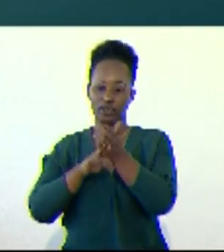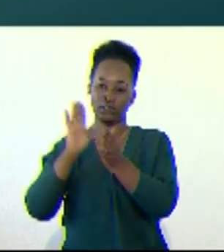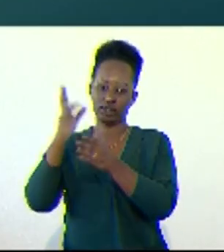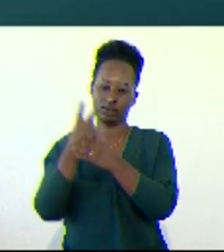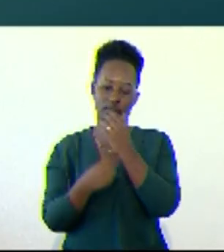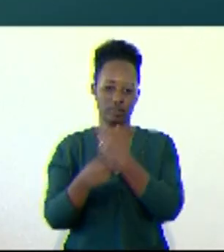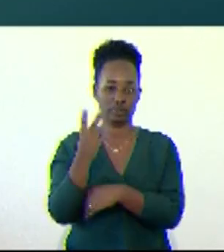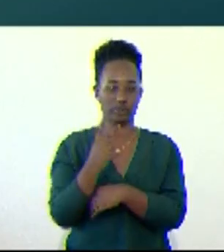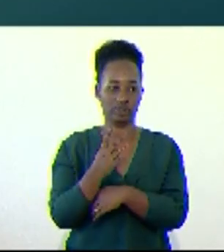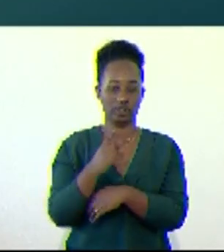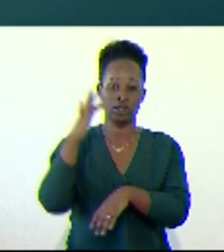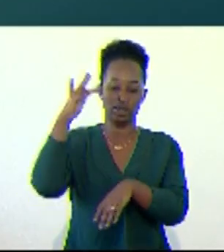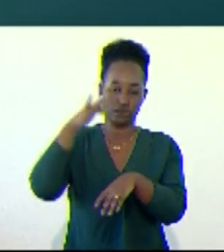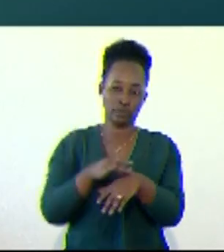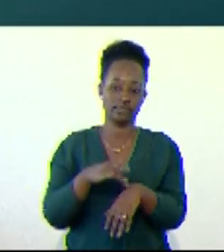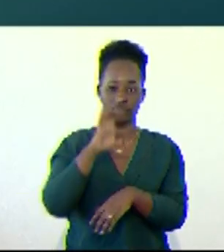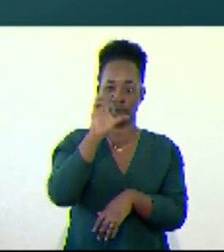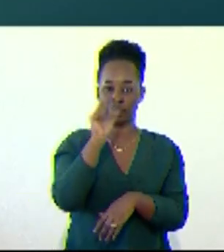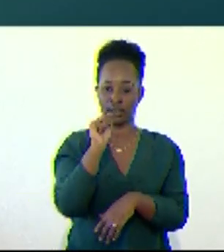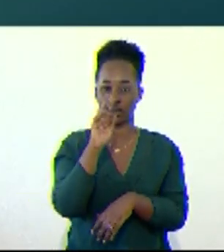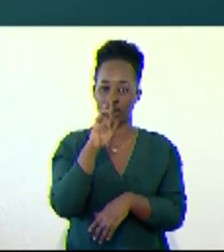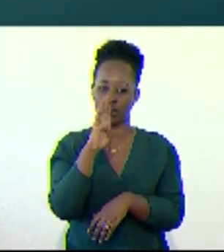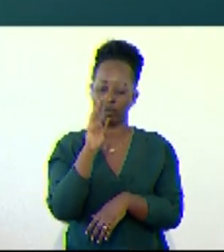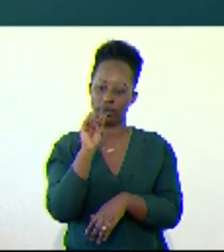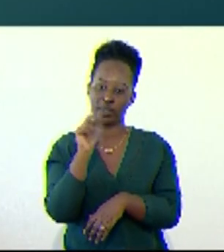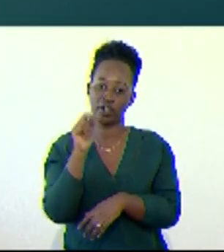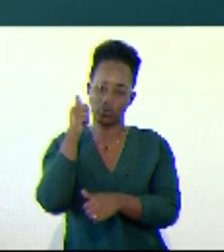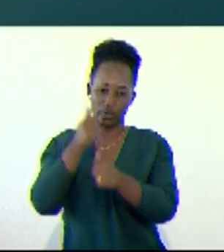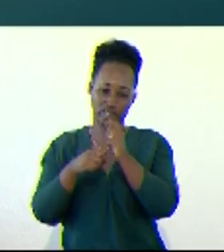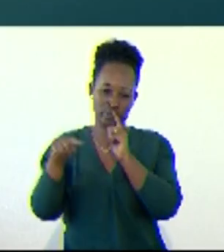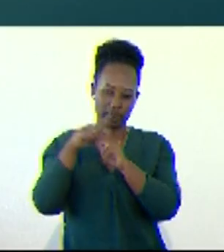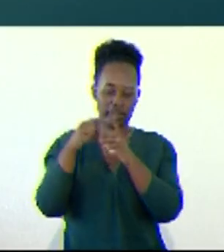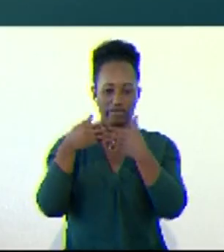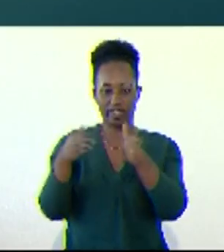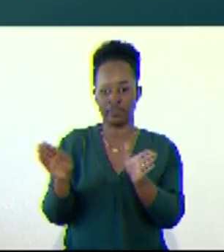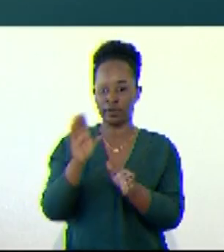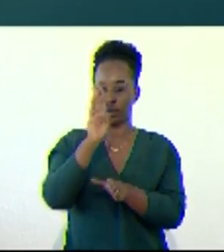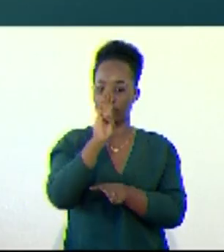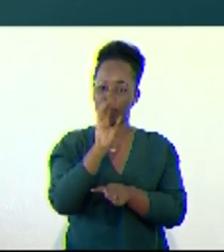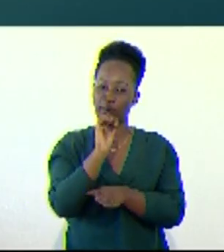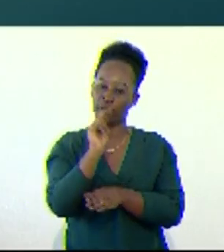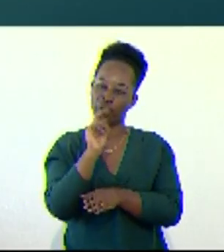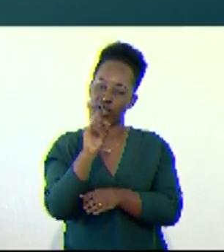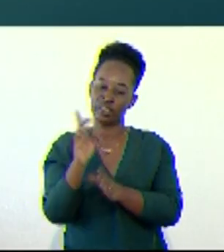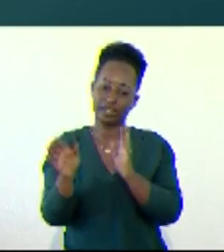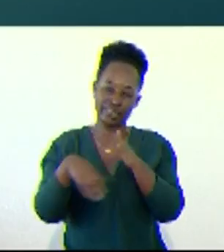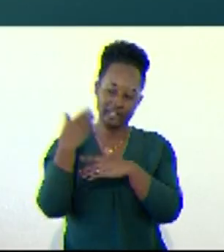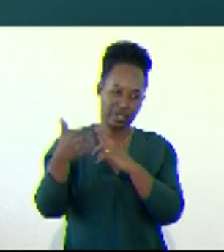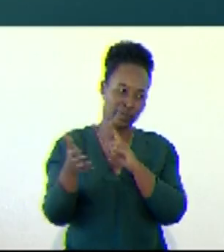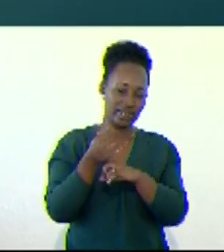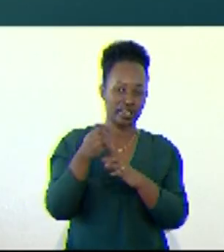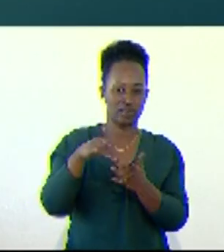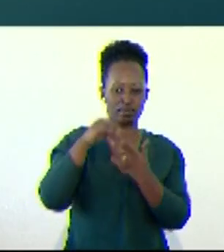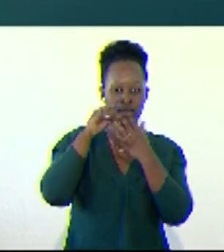on nitrogen. It attacks the carbon which is partially positive, opening the bond. And we get a species